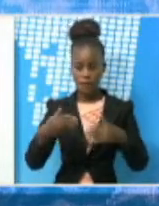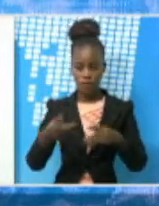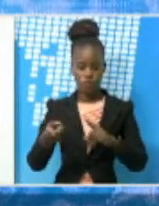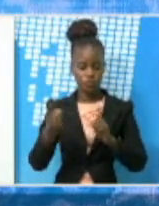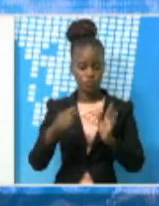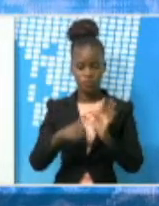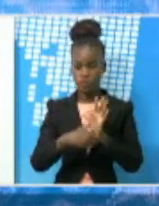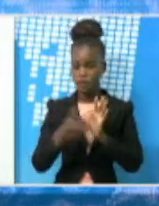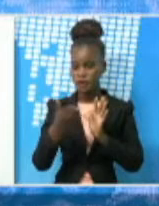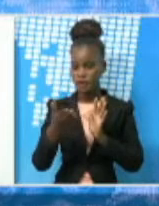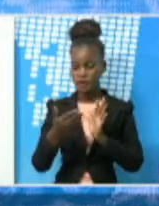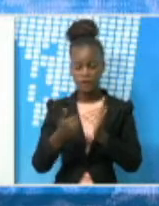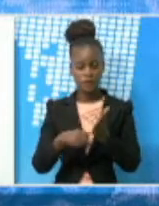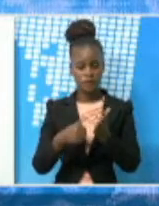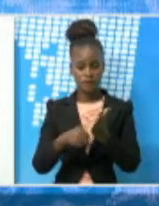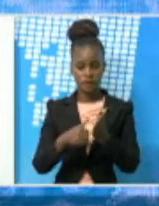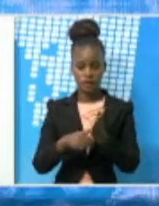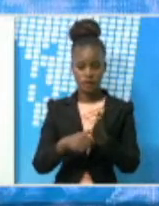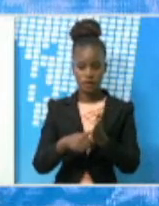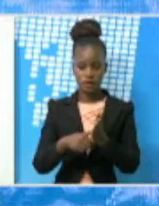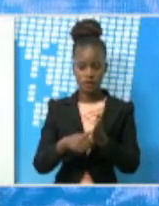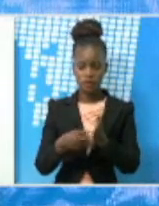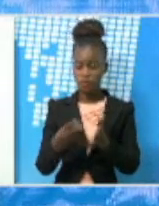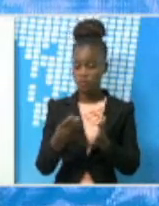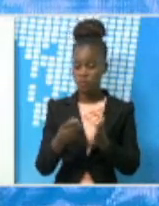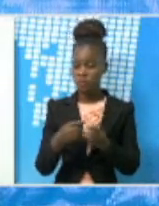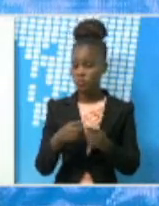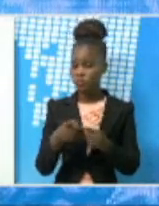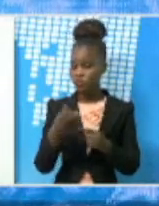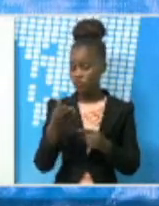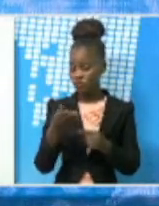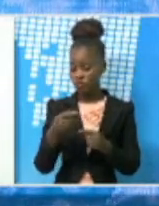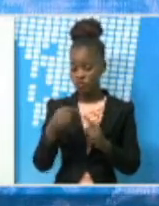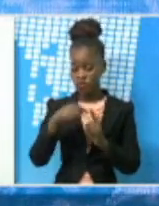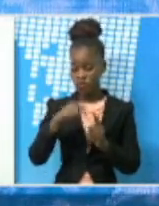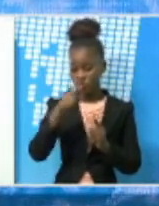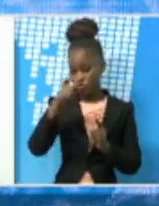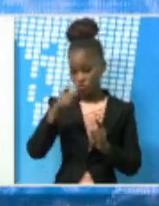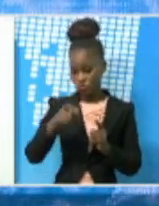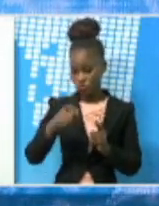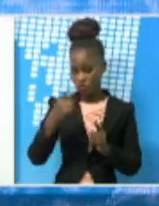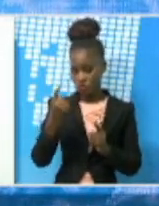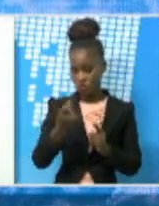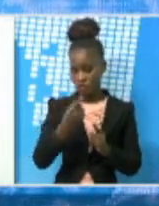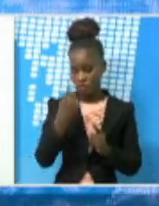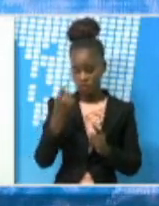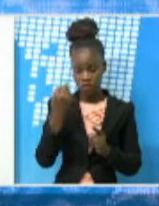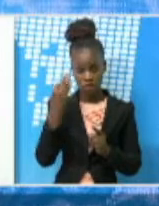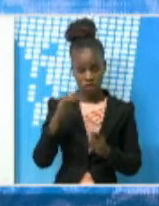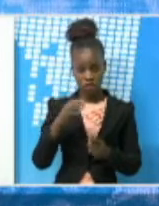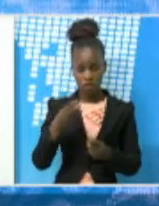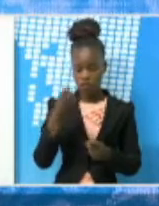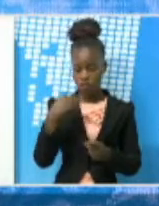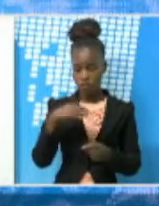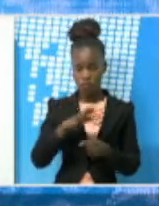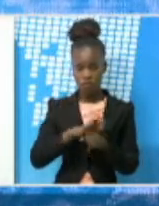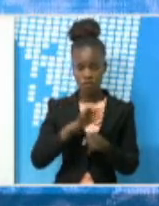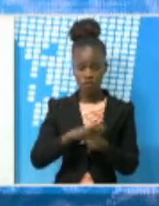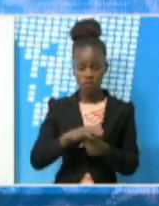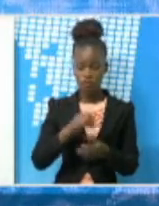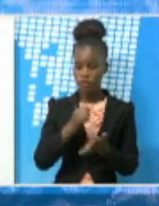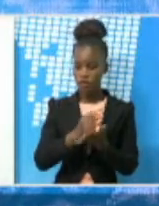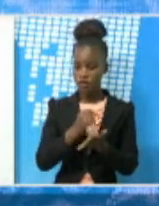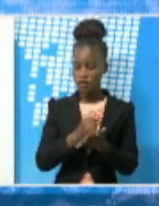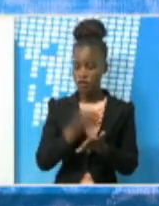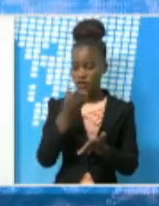of capital to the manufacturers? And we can only do that if we give more money to Post Bank, and Post